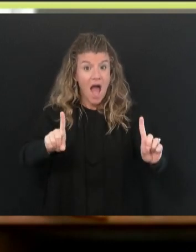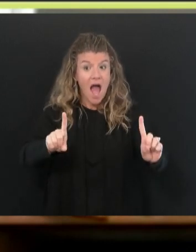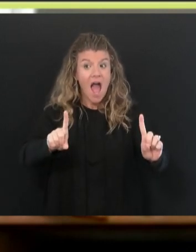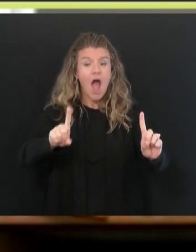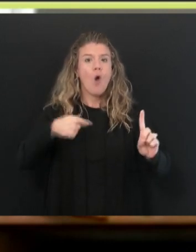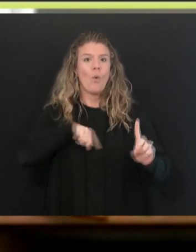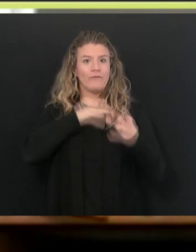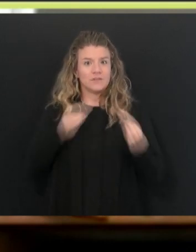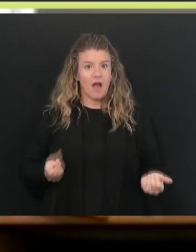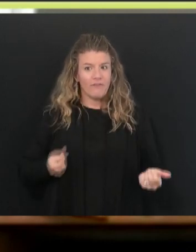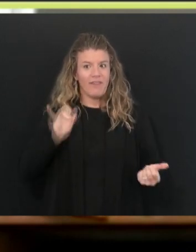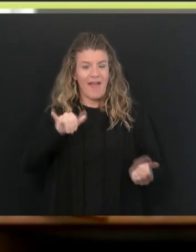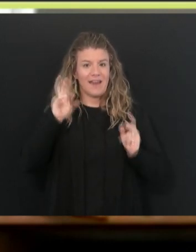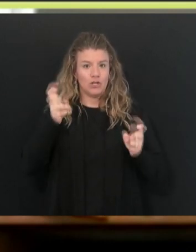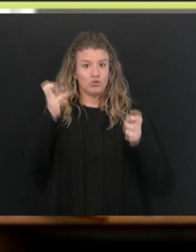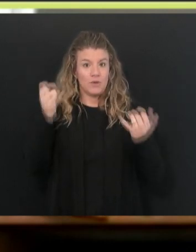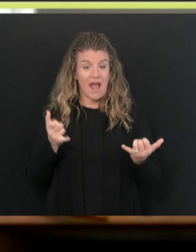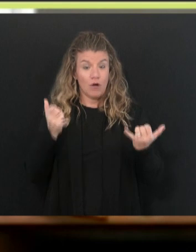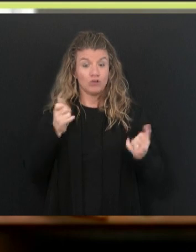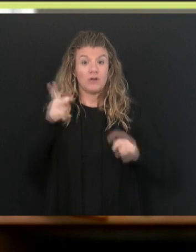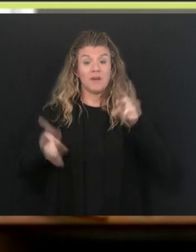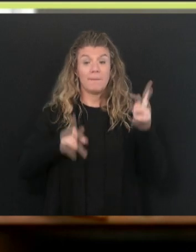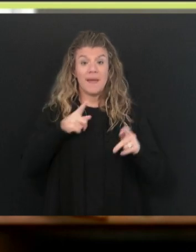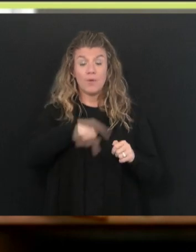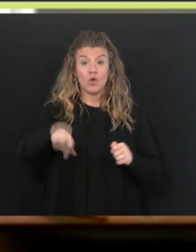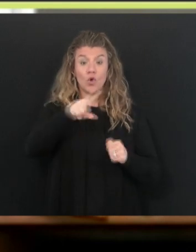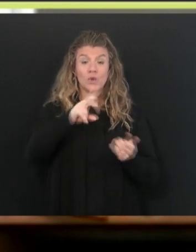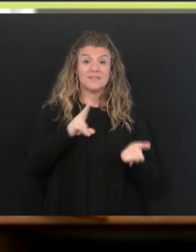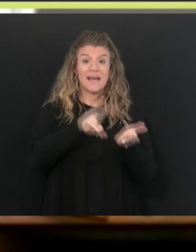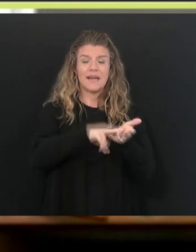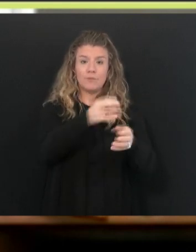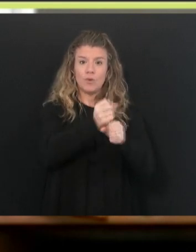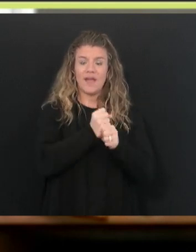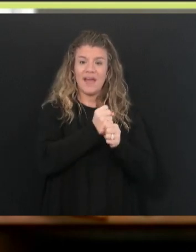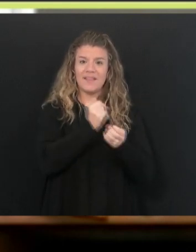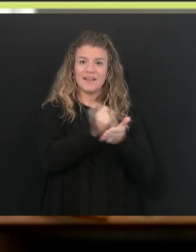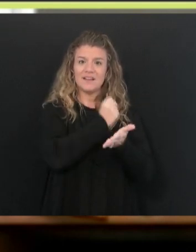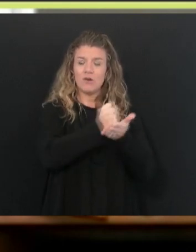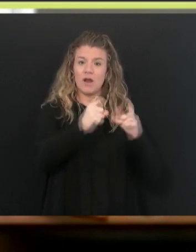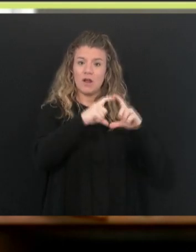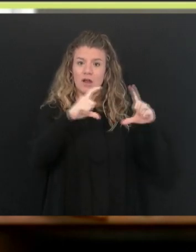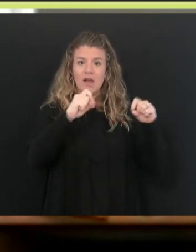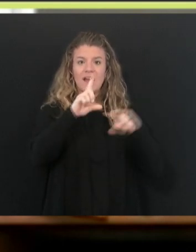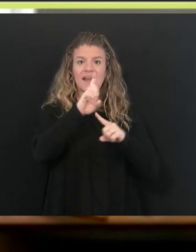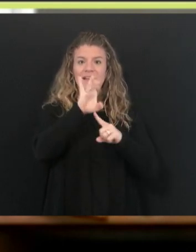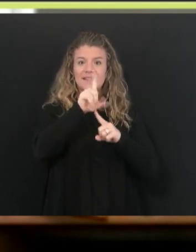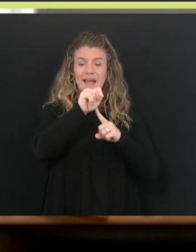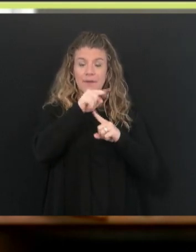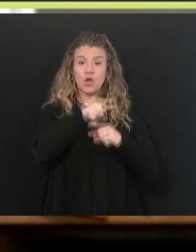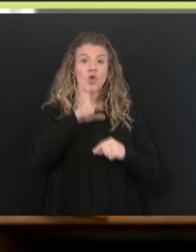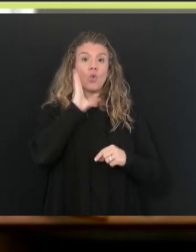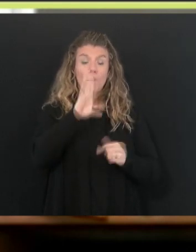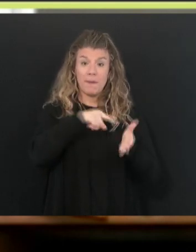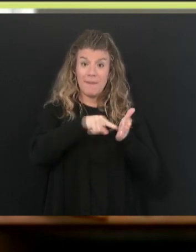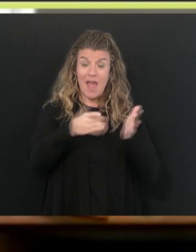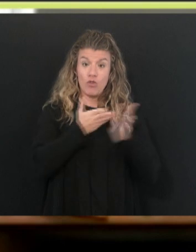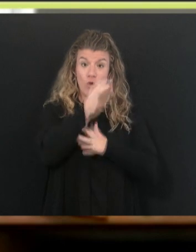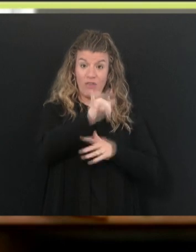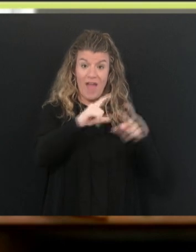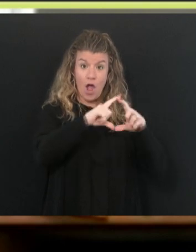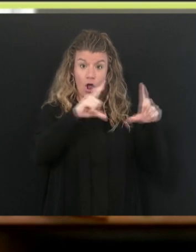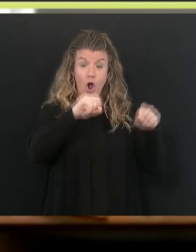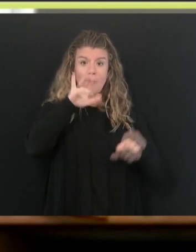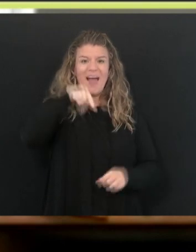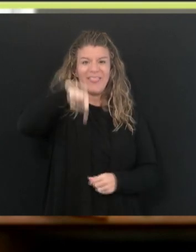been resolved. The folks who signed up for a debit card through the PUA system, you'll be paid by that debit card by